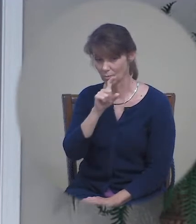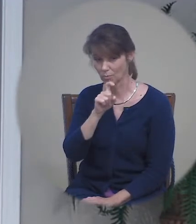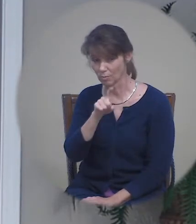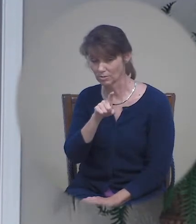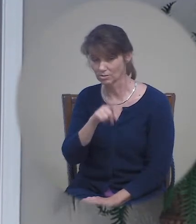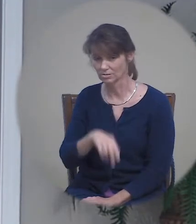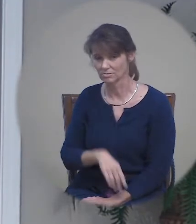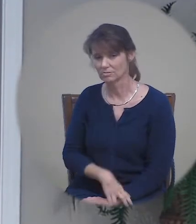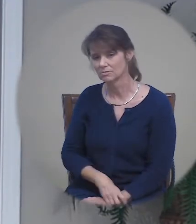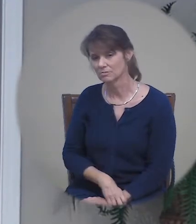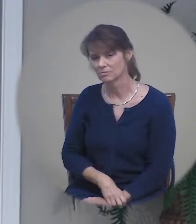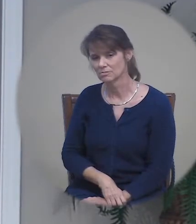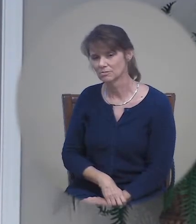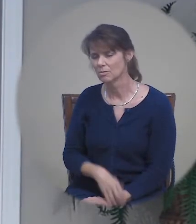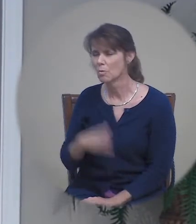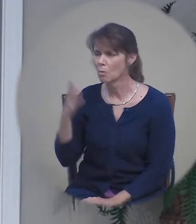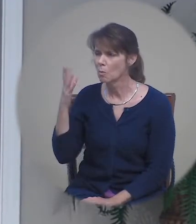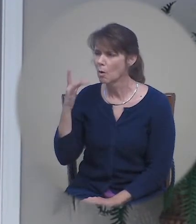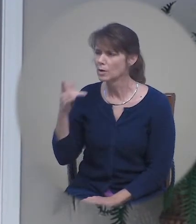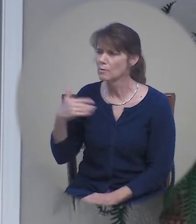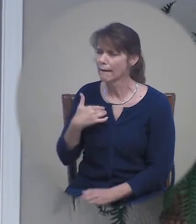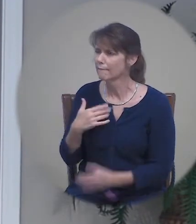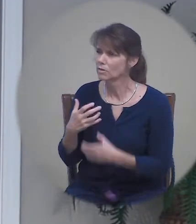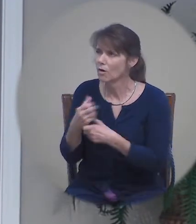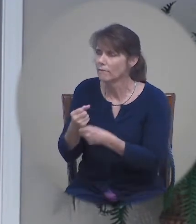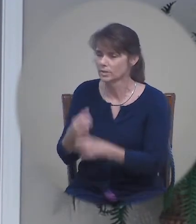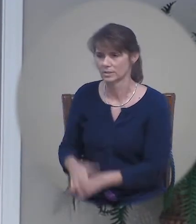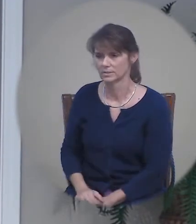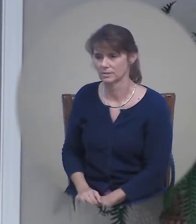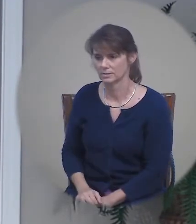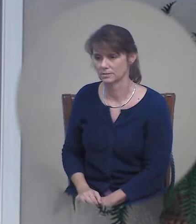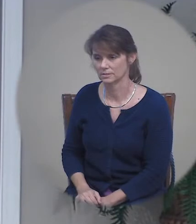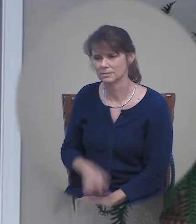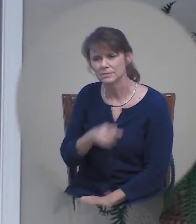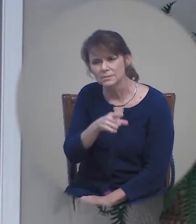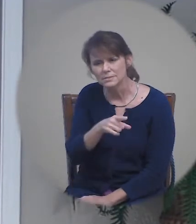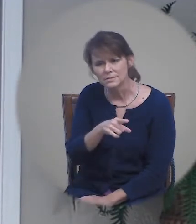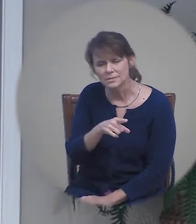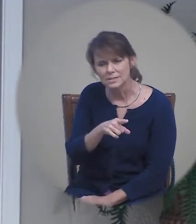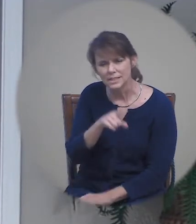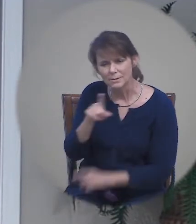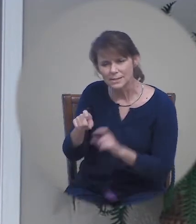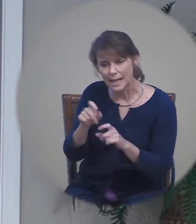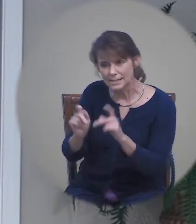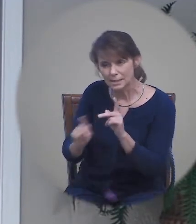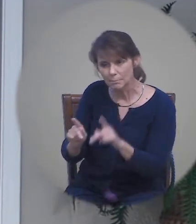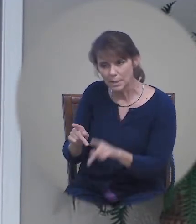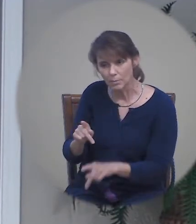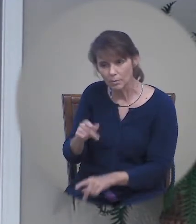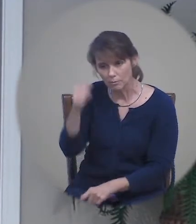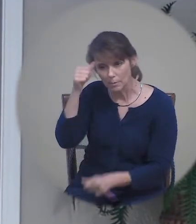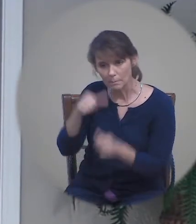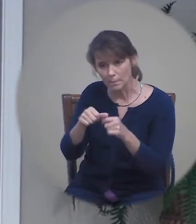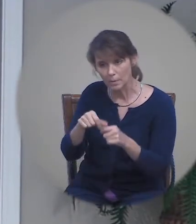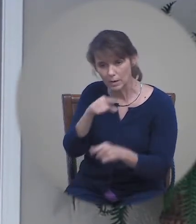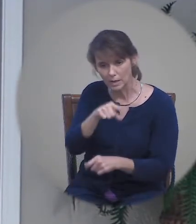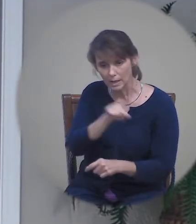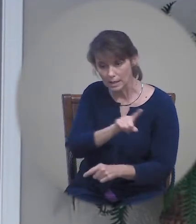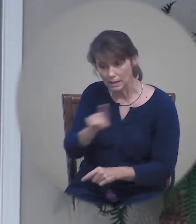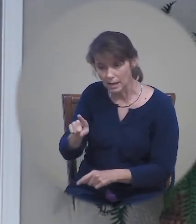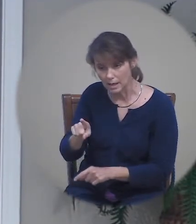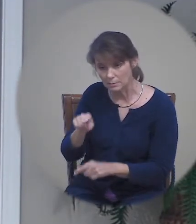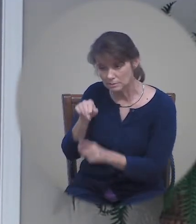this confidence you have? Kind of taunting the people of God. And I think it's a really interesting